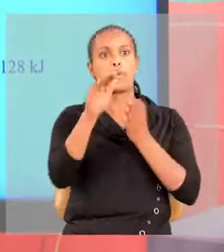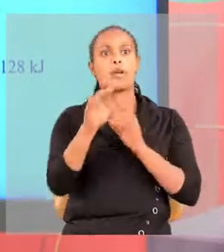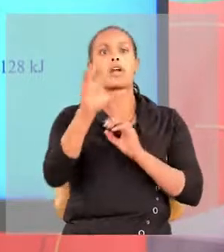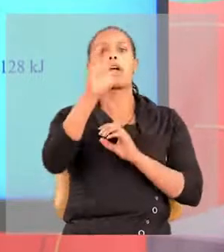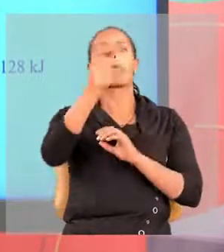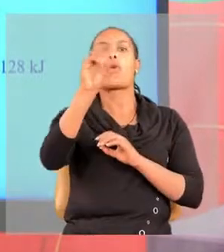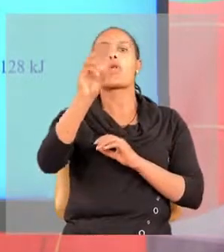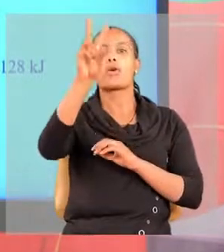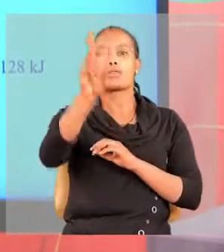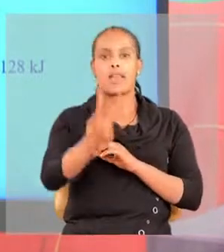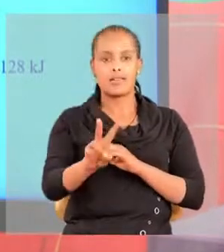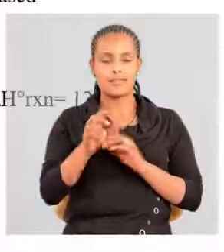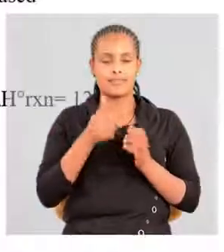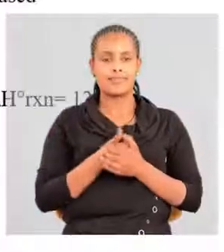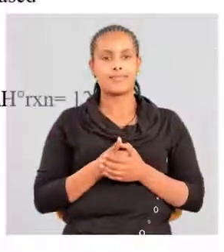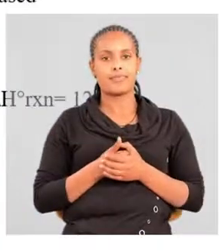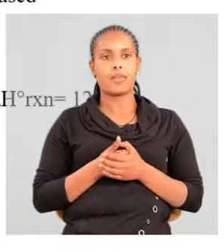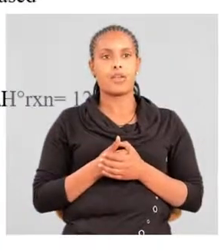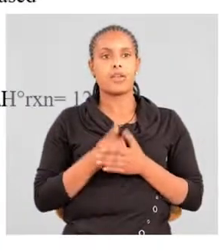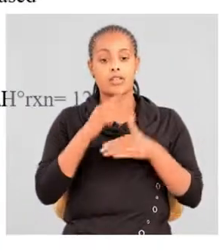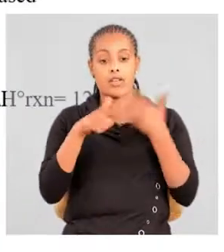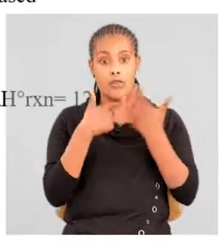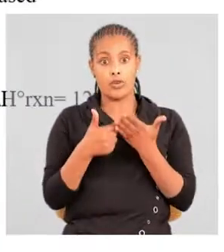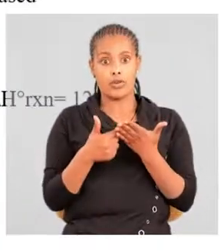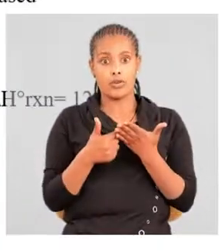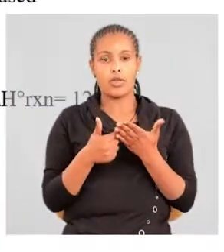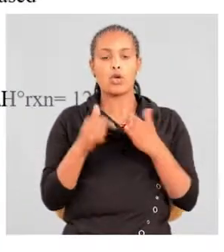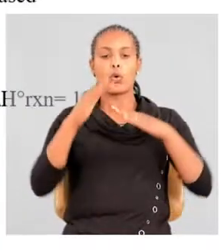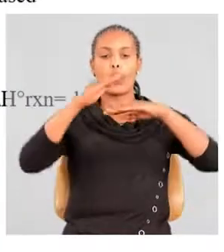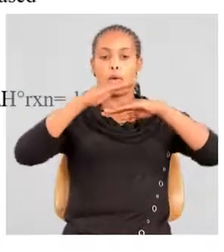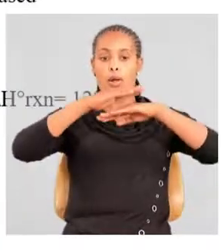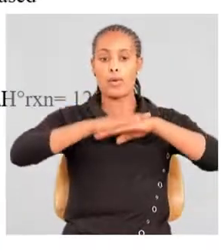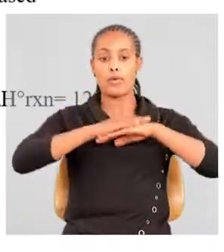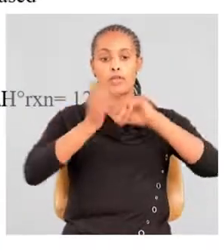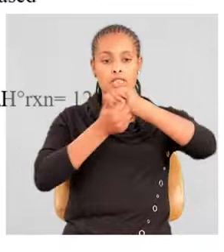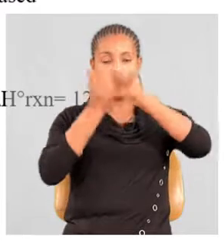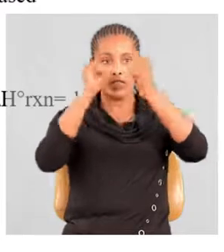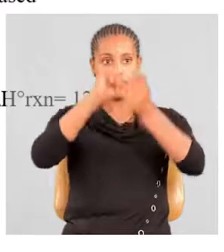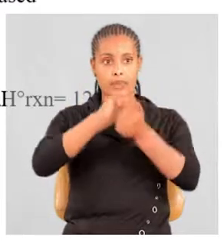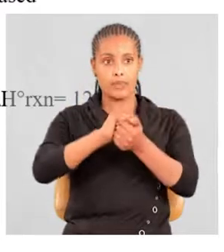carbon dioxide. Therefore, equilibrium shift